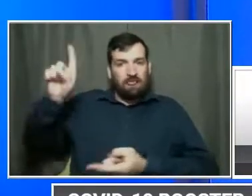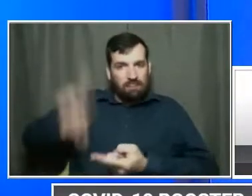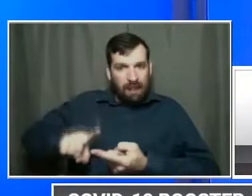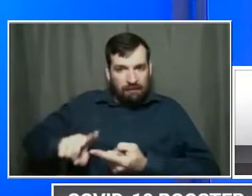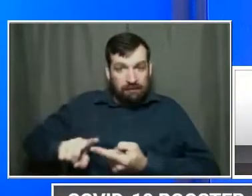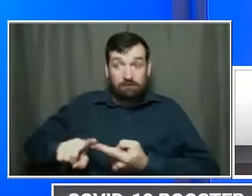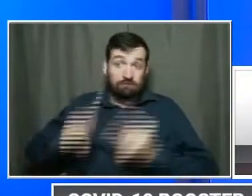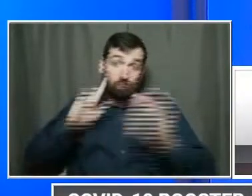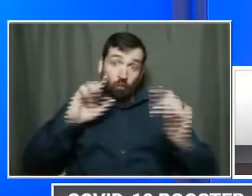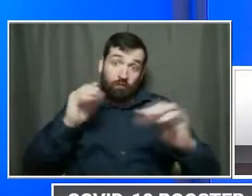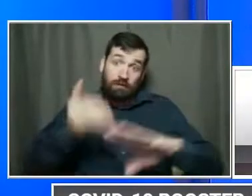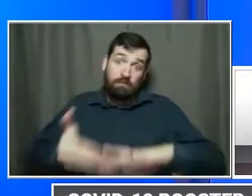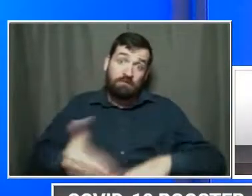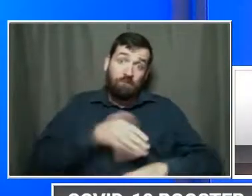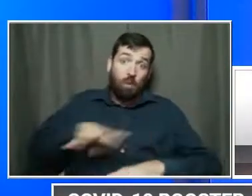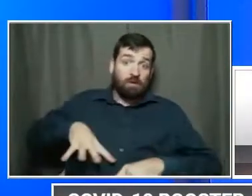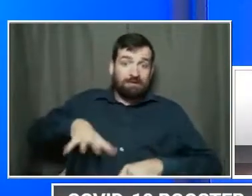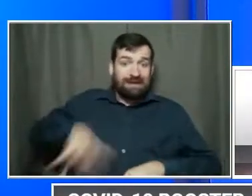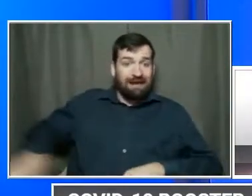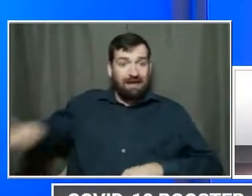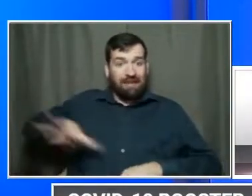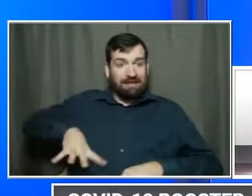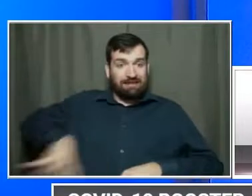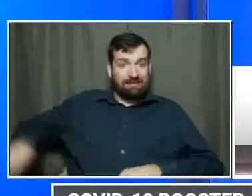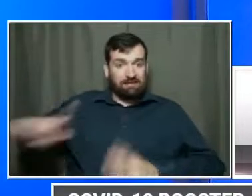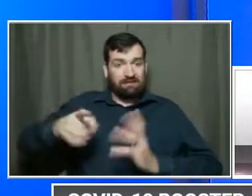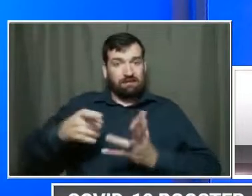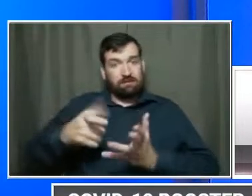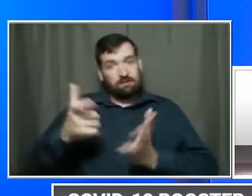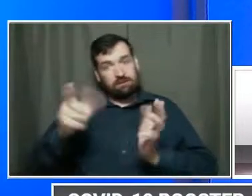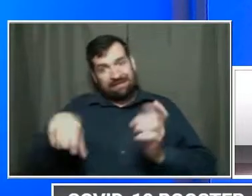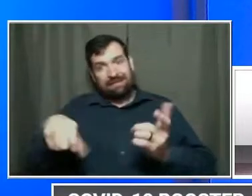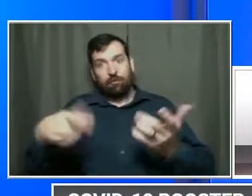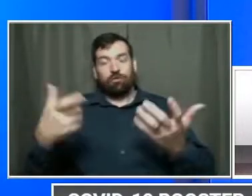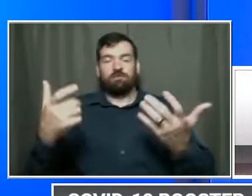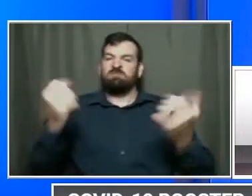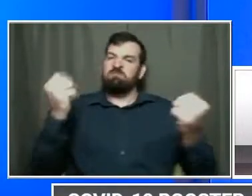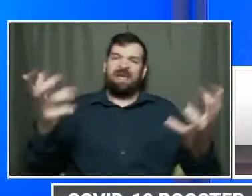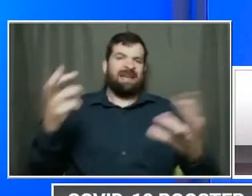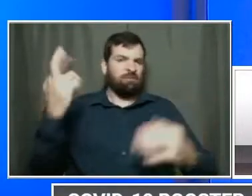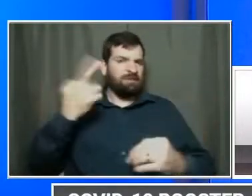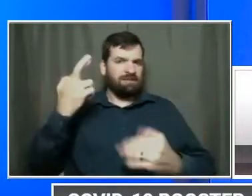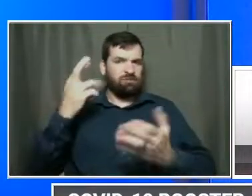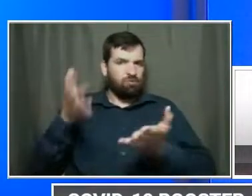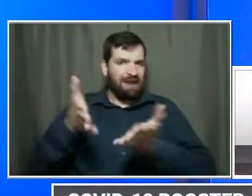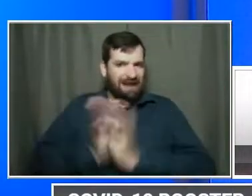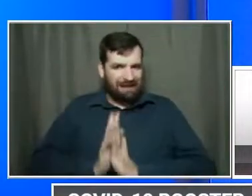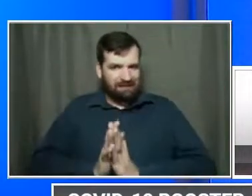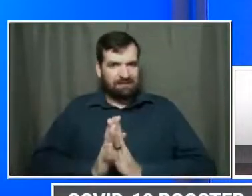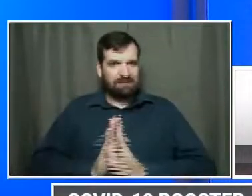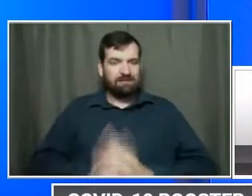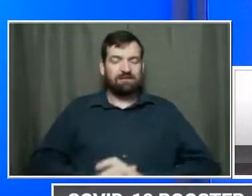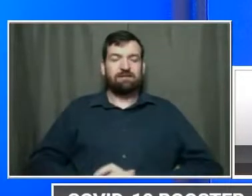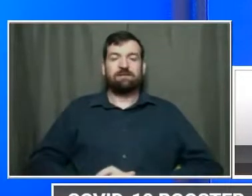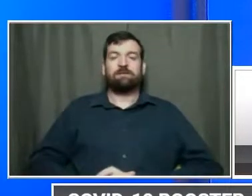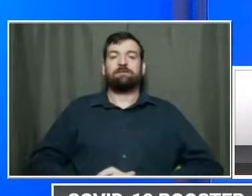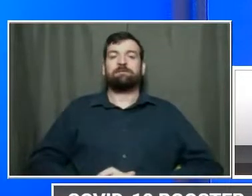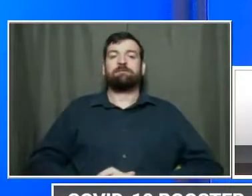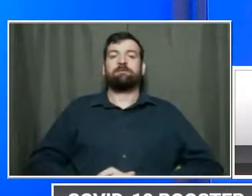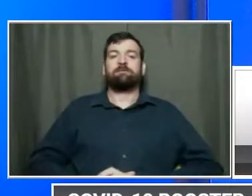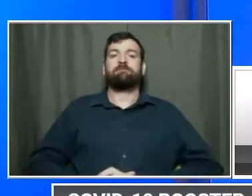on to dialysis. So there are so many reasons to ask for help, and people are